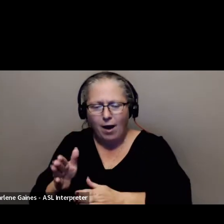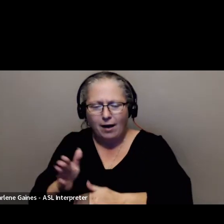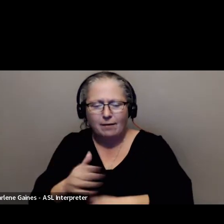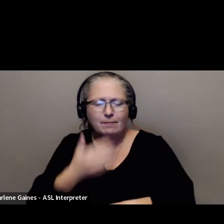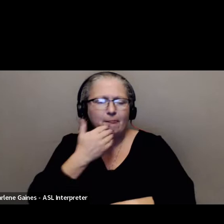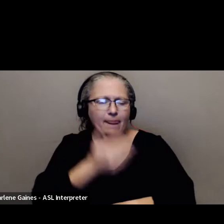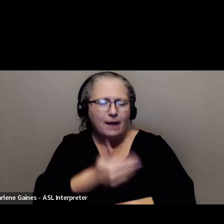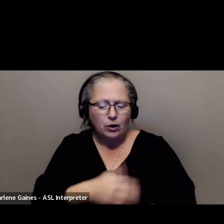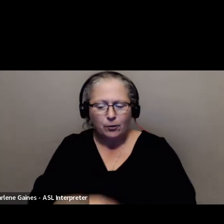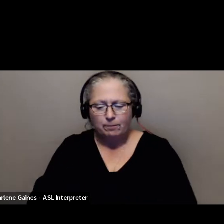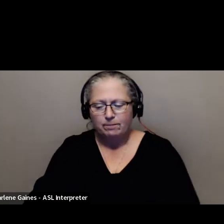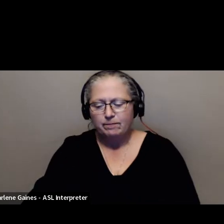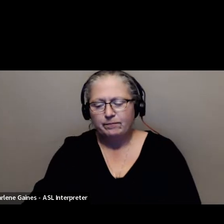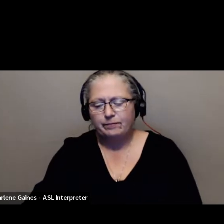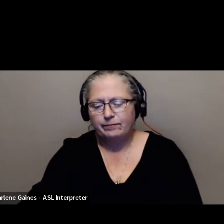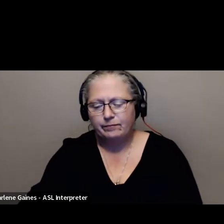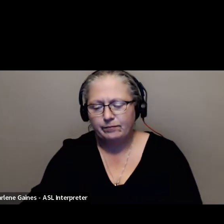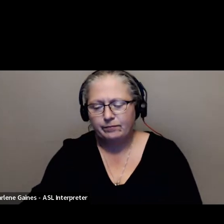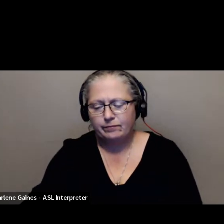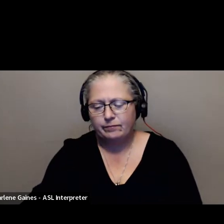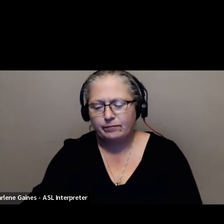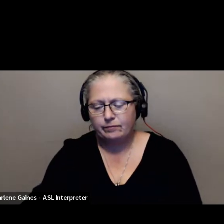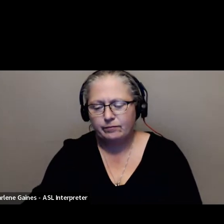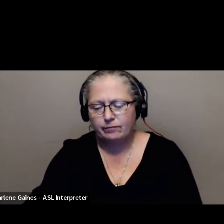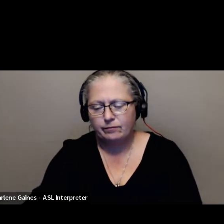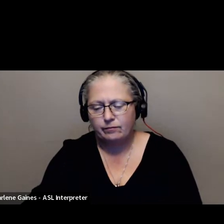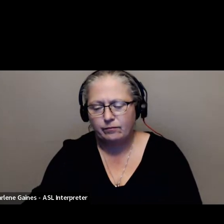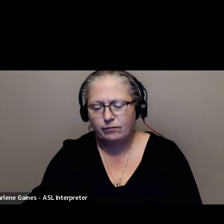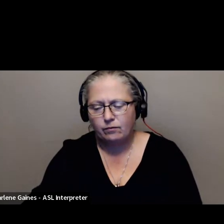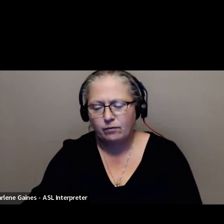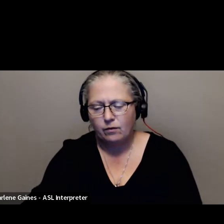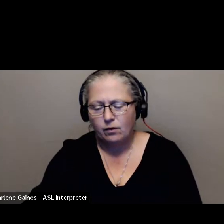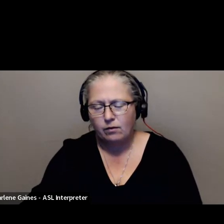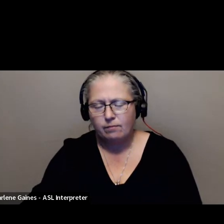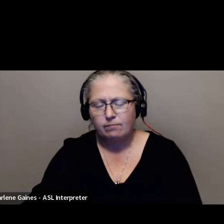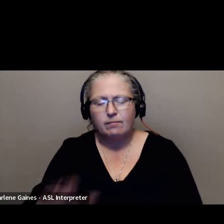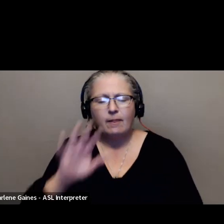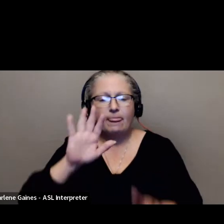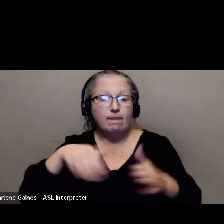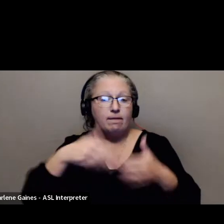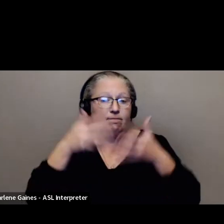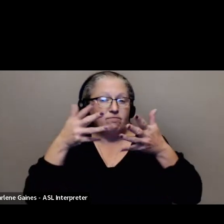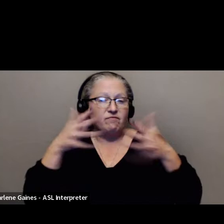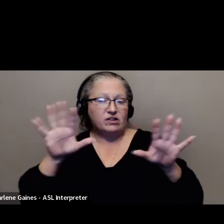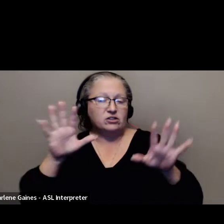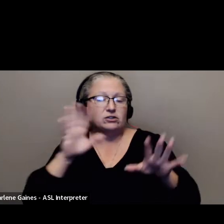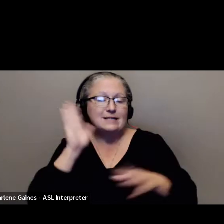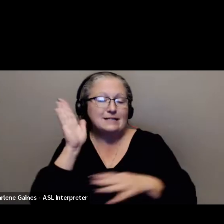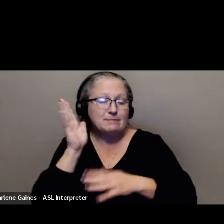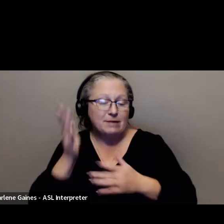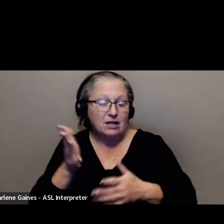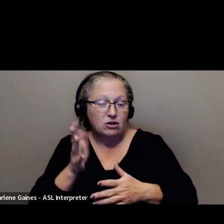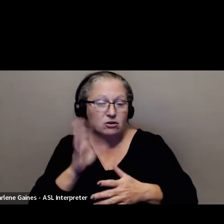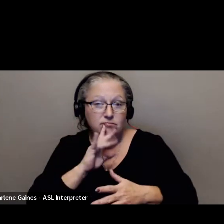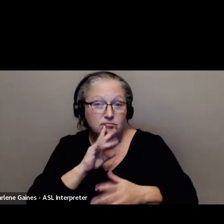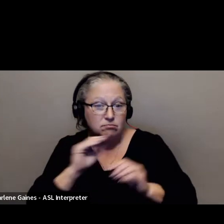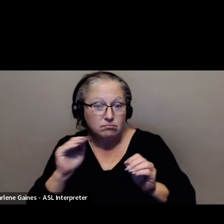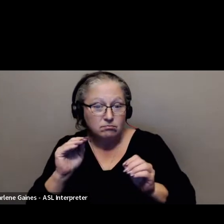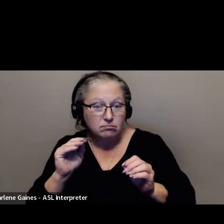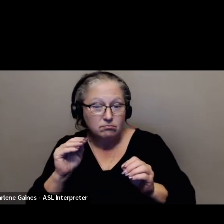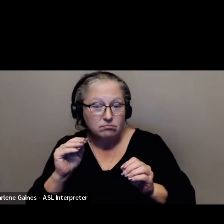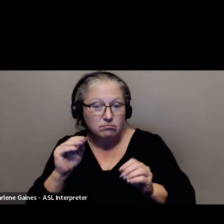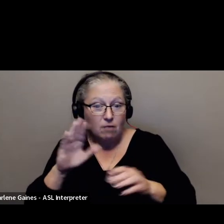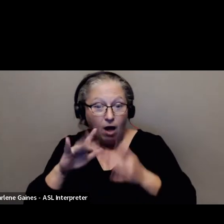you. Okay, those are all our speakers. I don't know, what do we